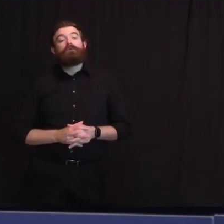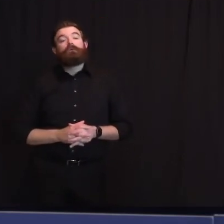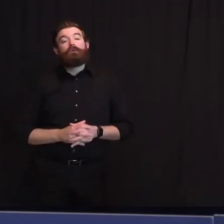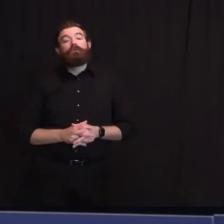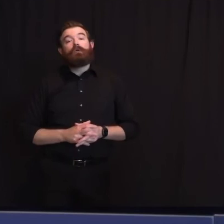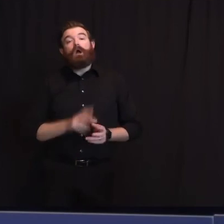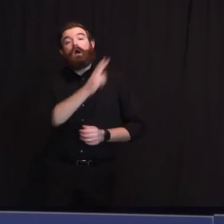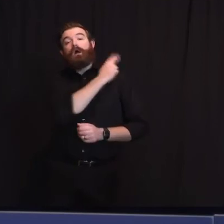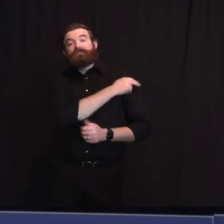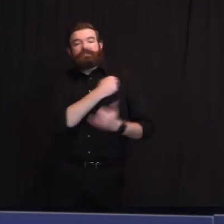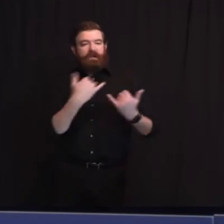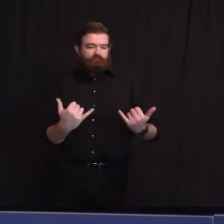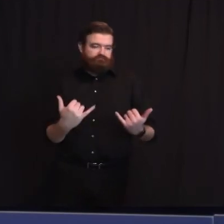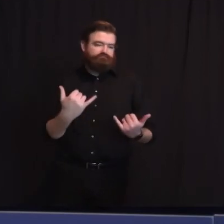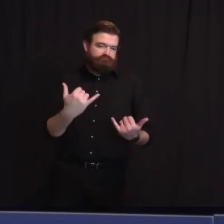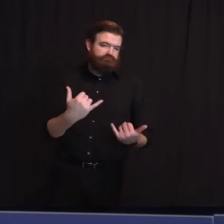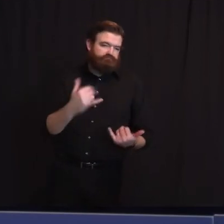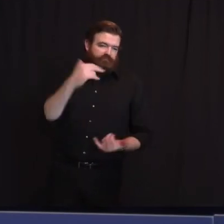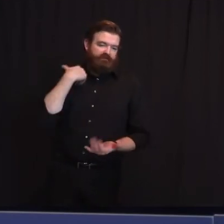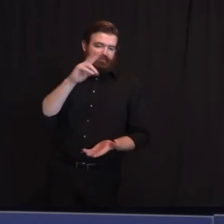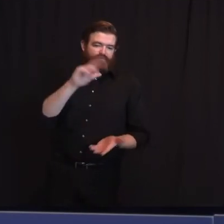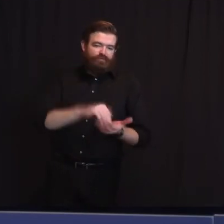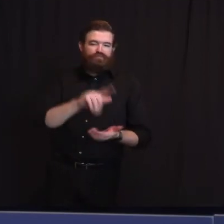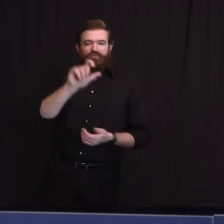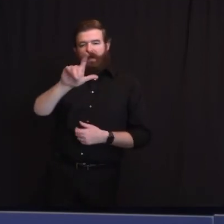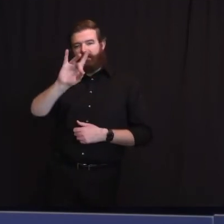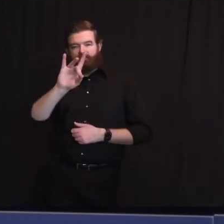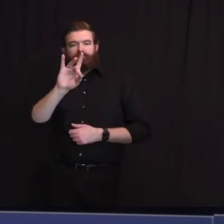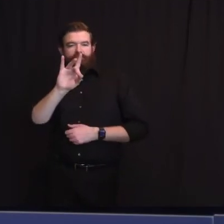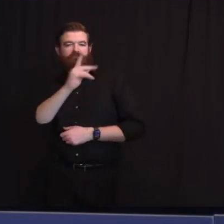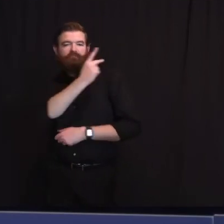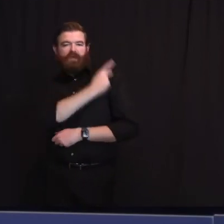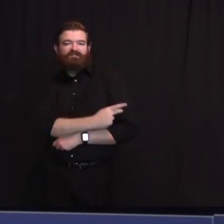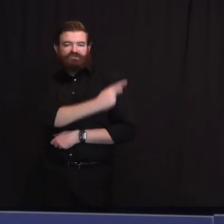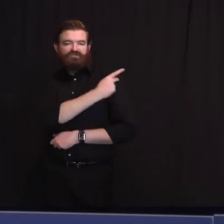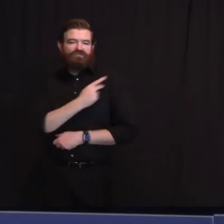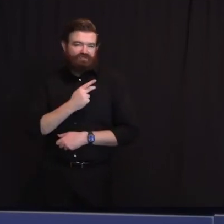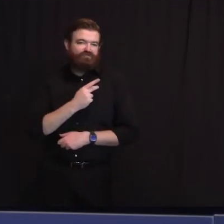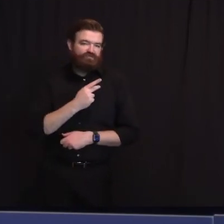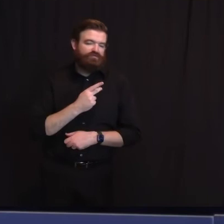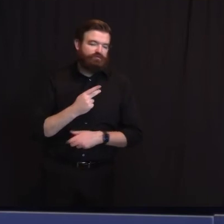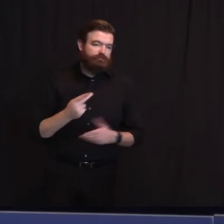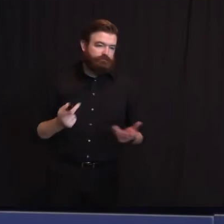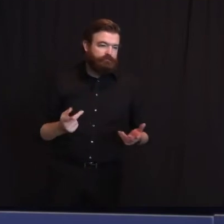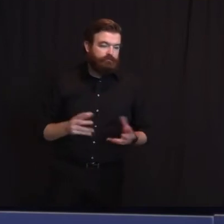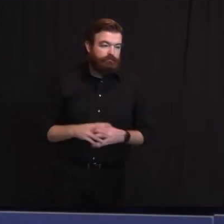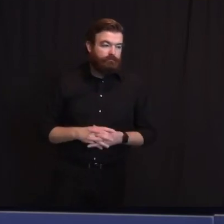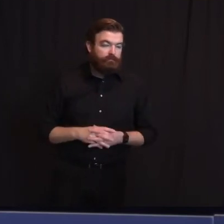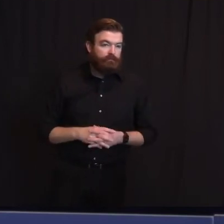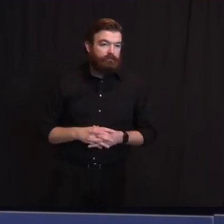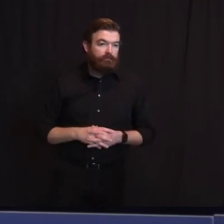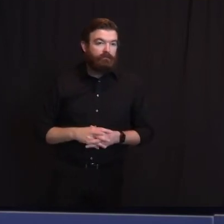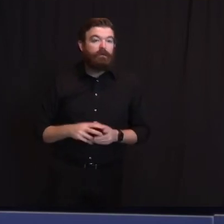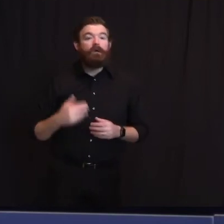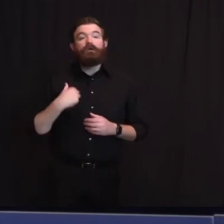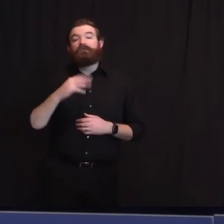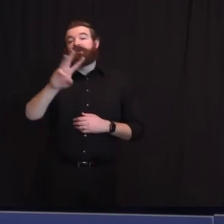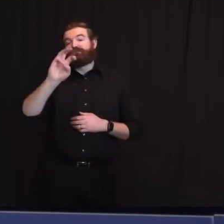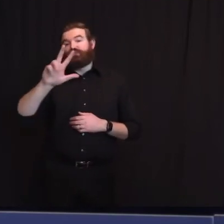3,328 hospitalizations of COVID-19 positive patients and persons under investigation. There are